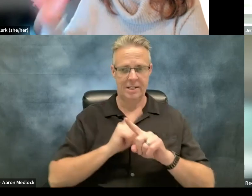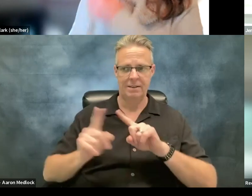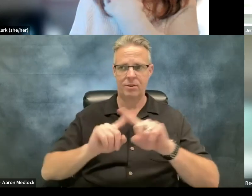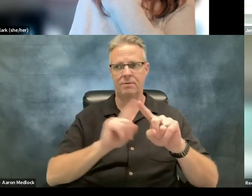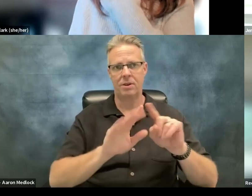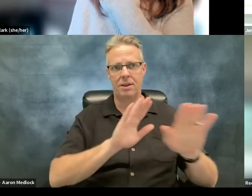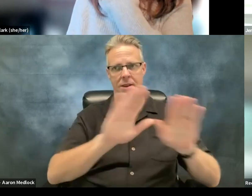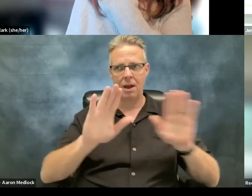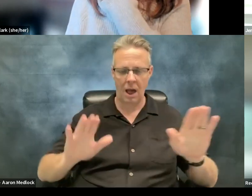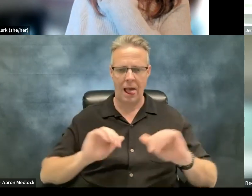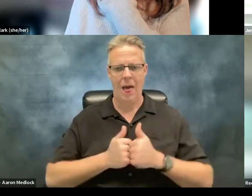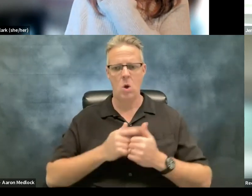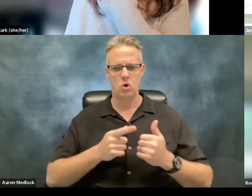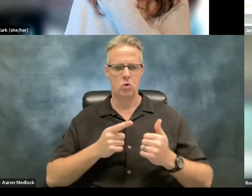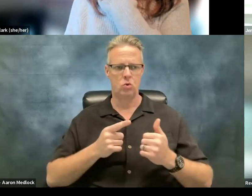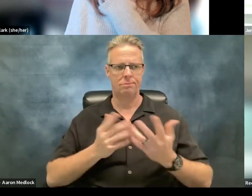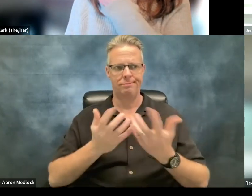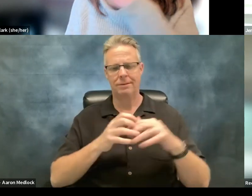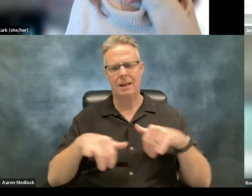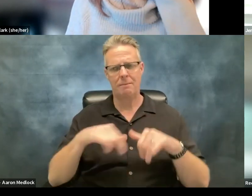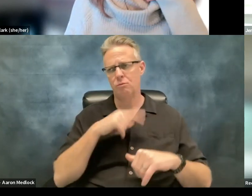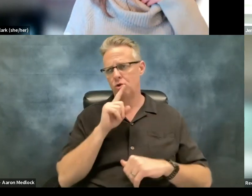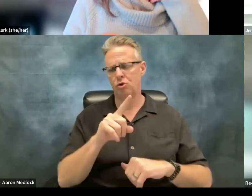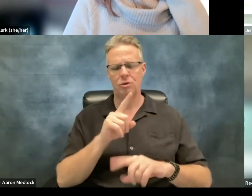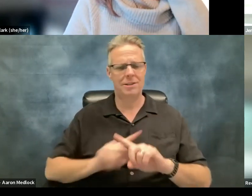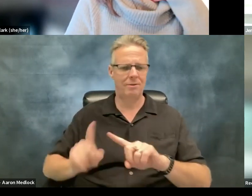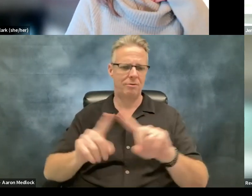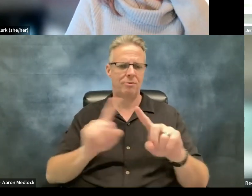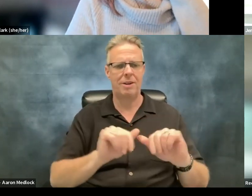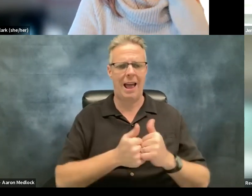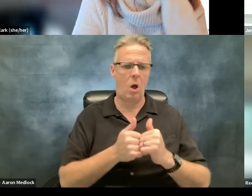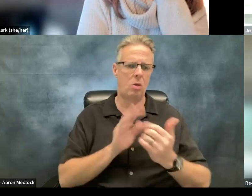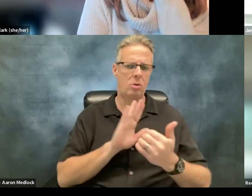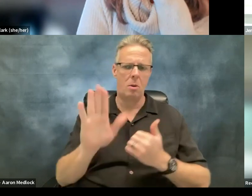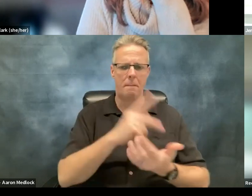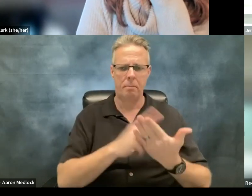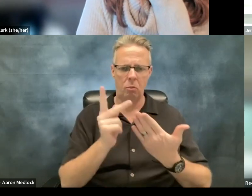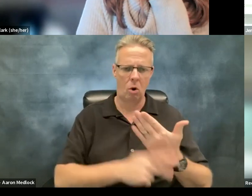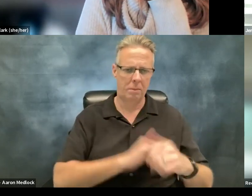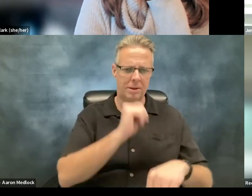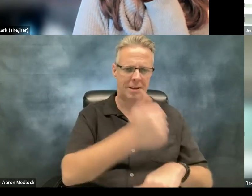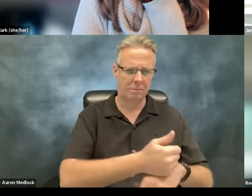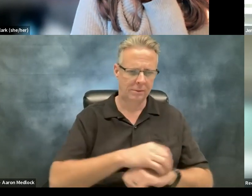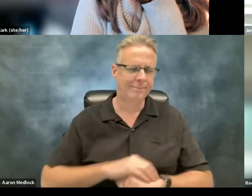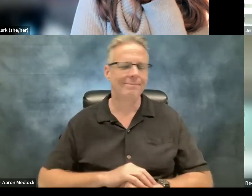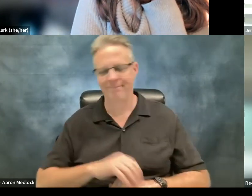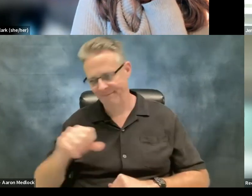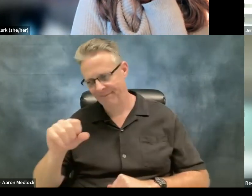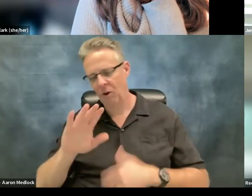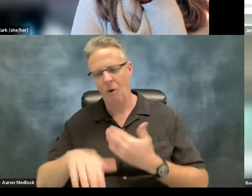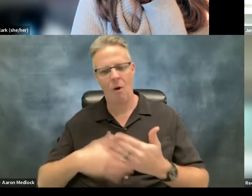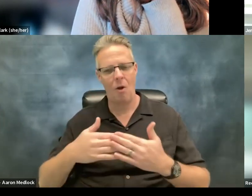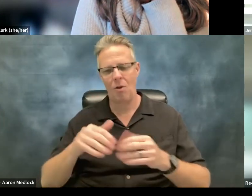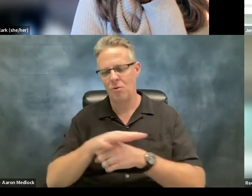can categorize that, because I assume there's a lot of variation in how these specific programs are set up. Yeah, I mean, every region right now is